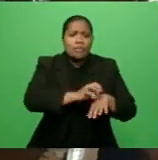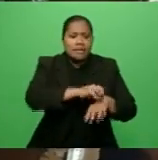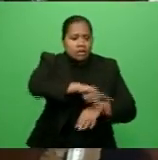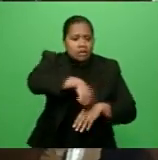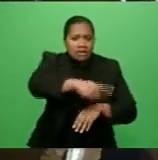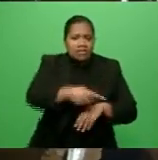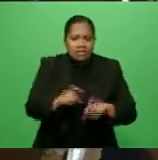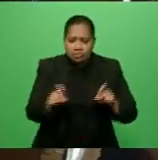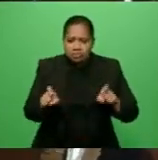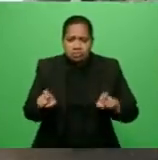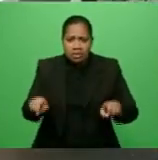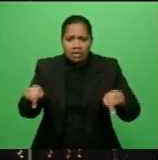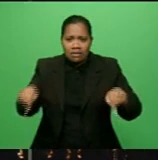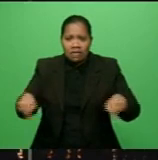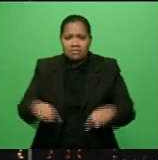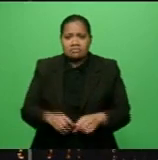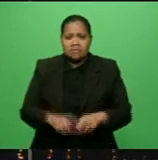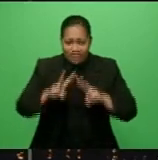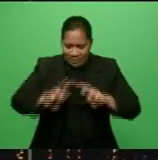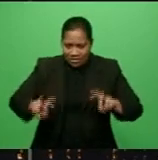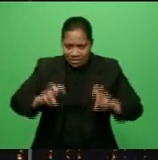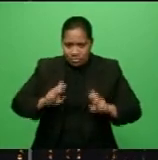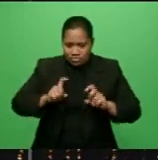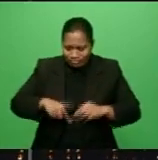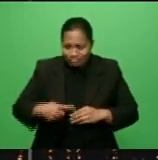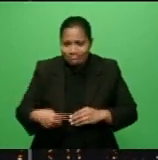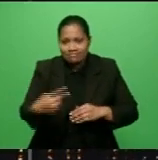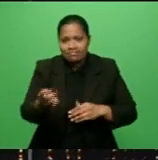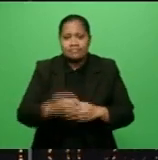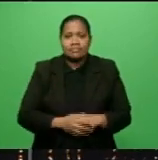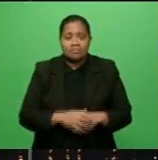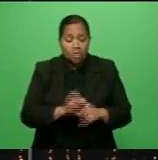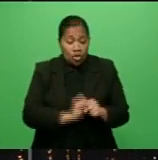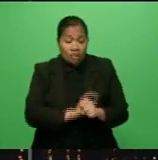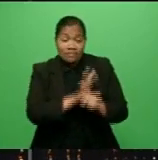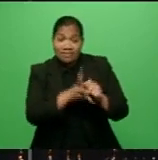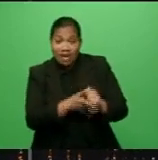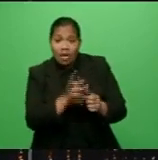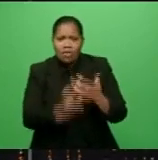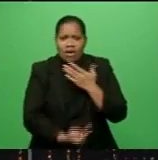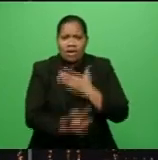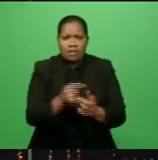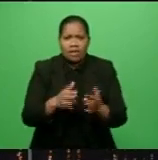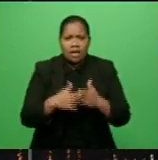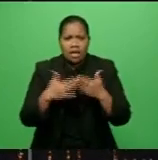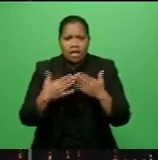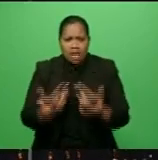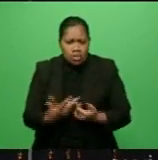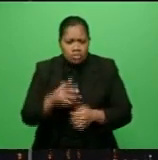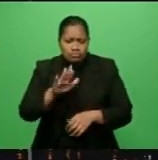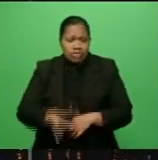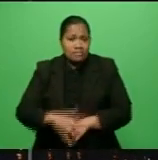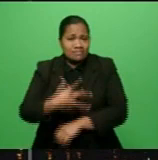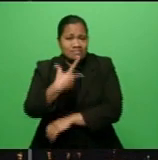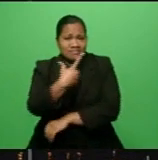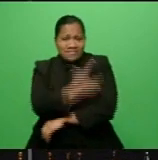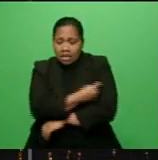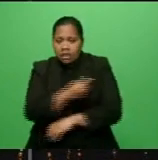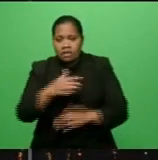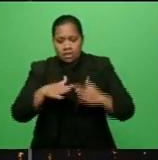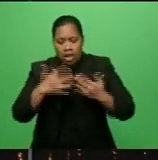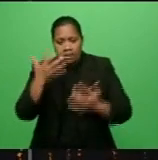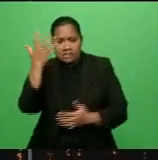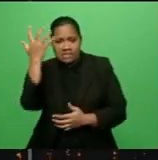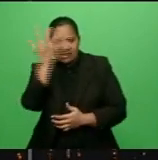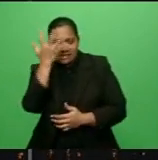investigation continues. The COVID-19 pandemic is putting routine childhood immunization in danger. The